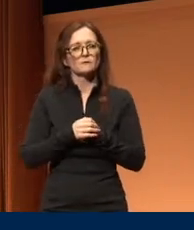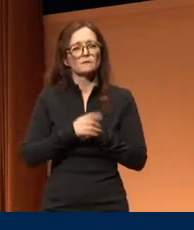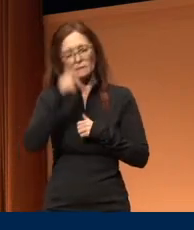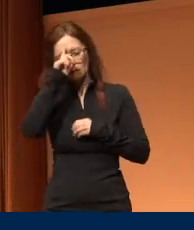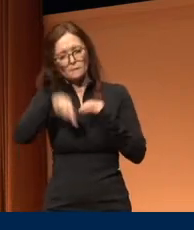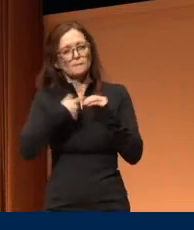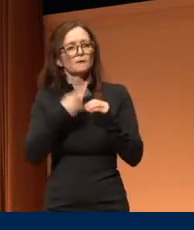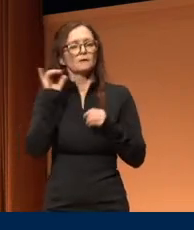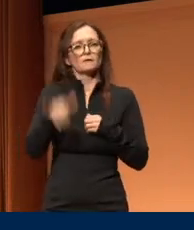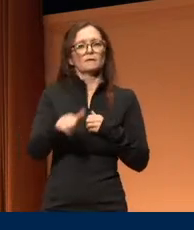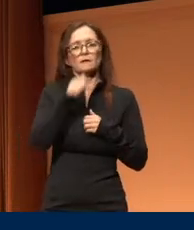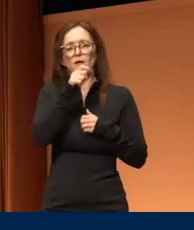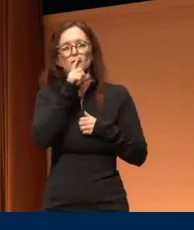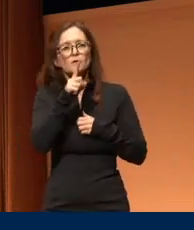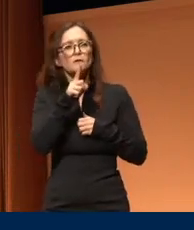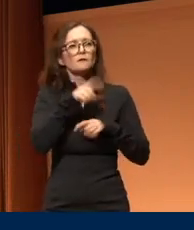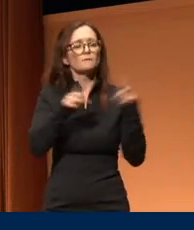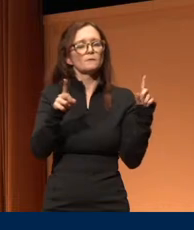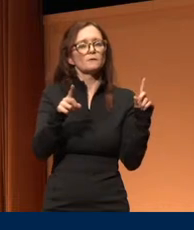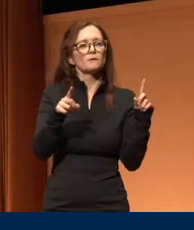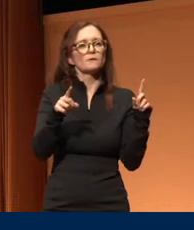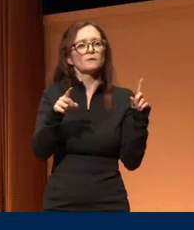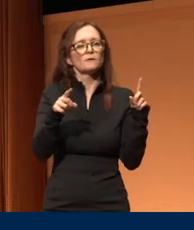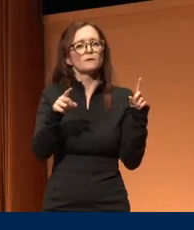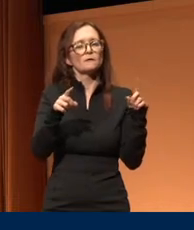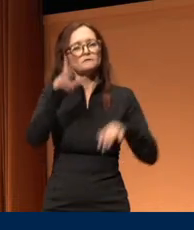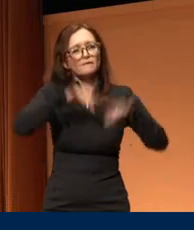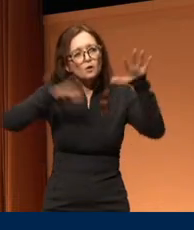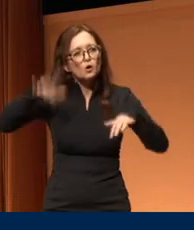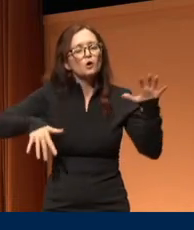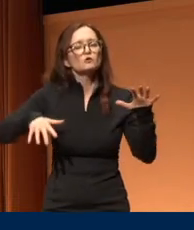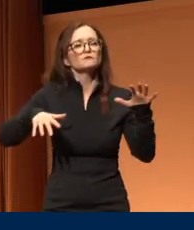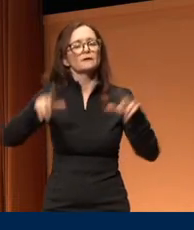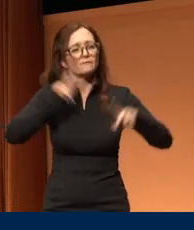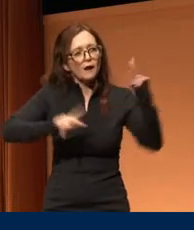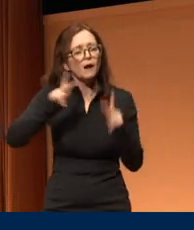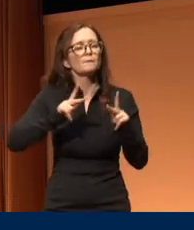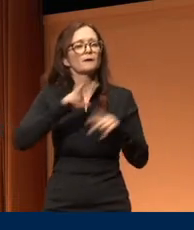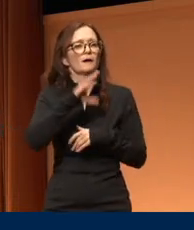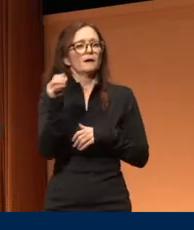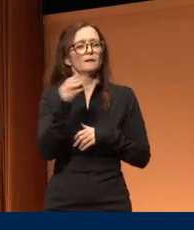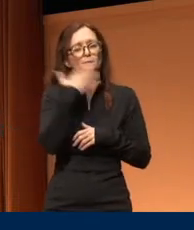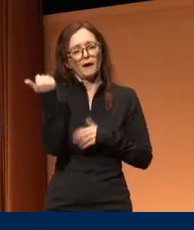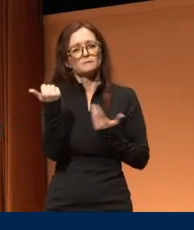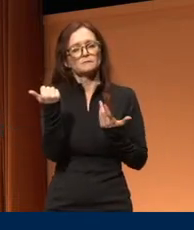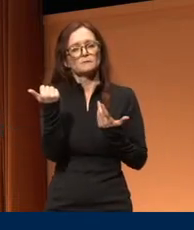them as very large juries that aim to capture the full diversity of a population and at best can mirror,